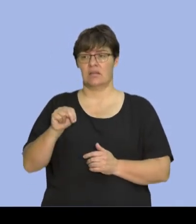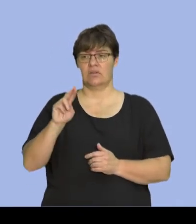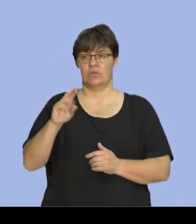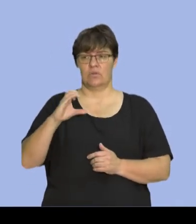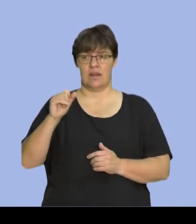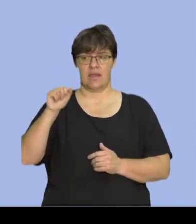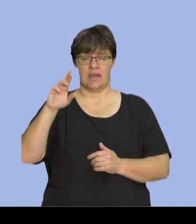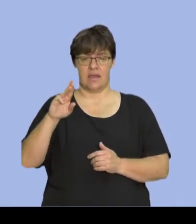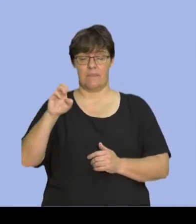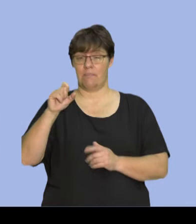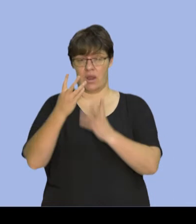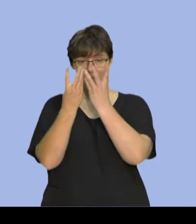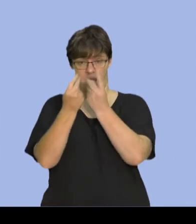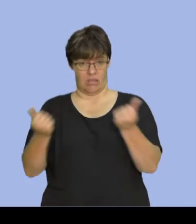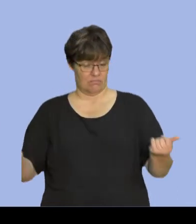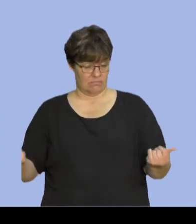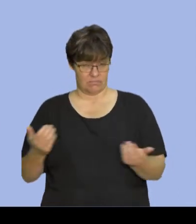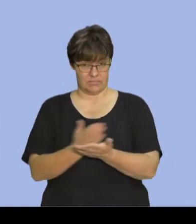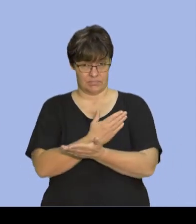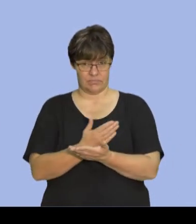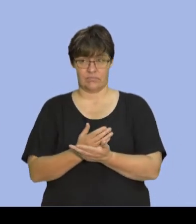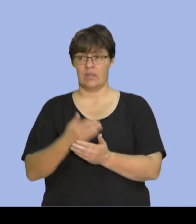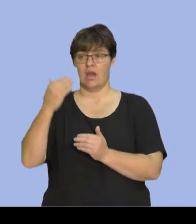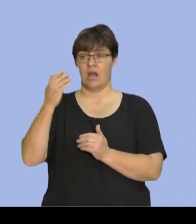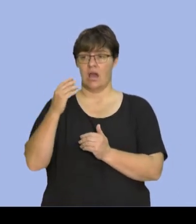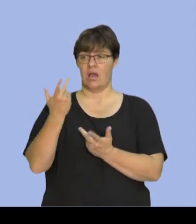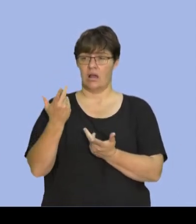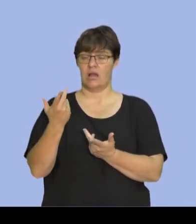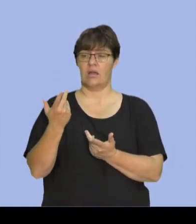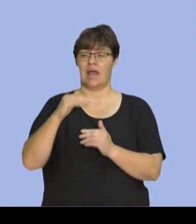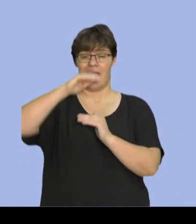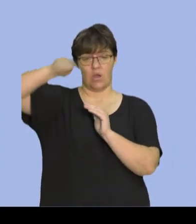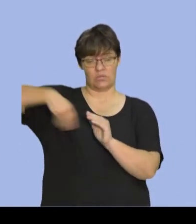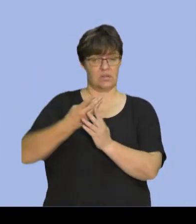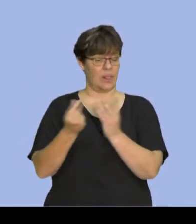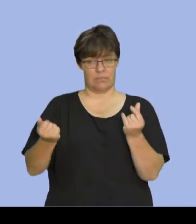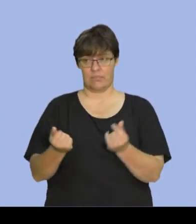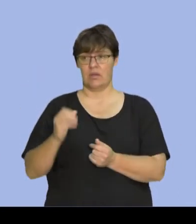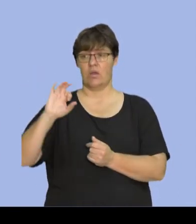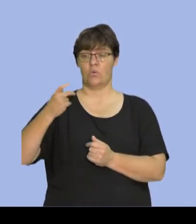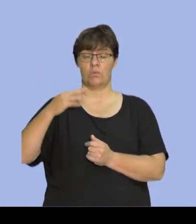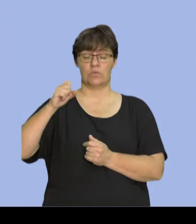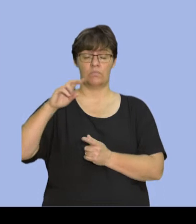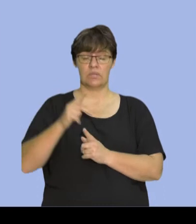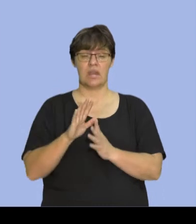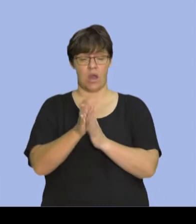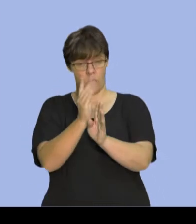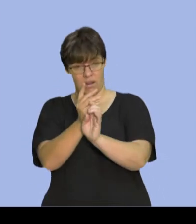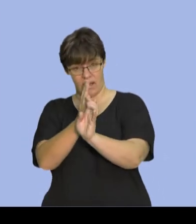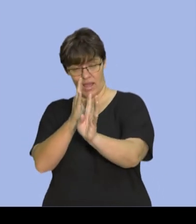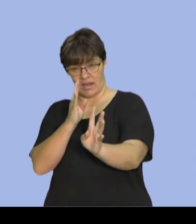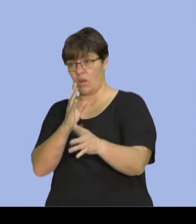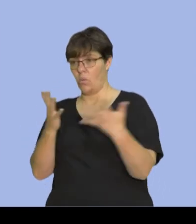has disintegrated. We find that the outer membrane has disappeared. The chromosomes now line up at